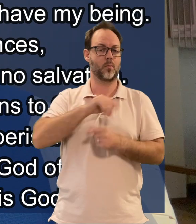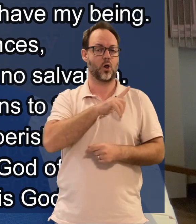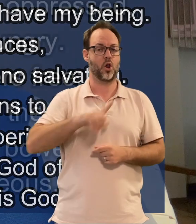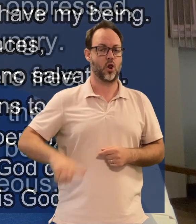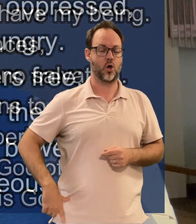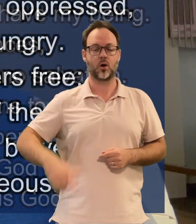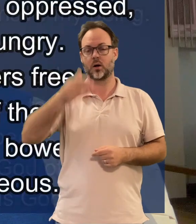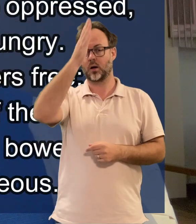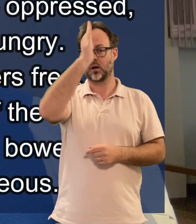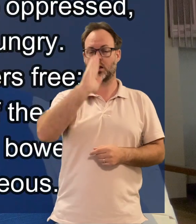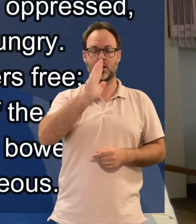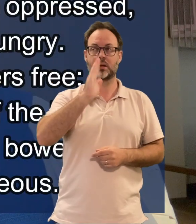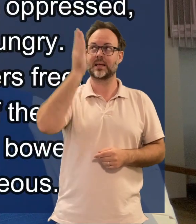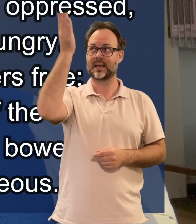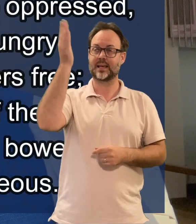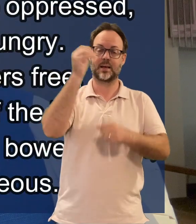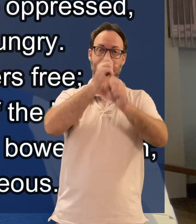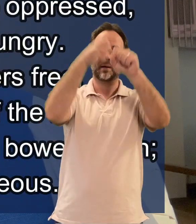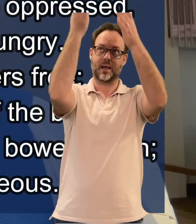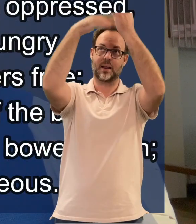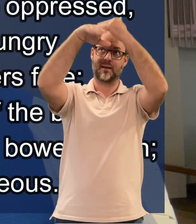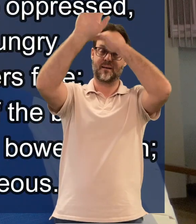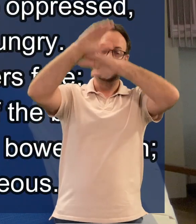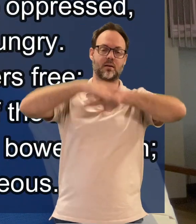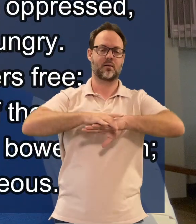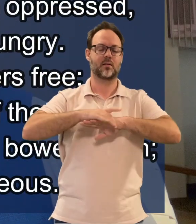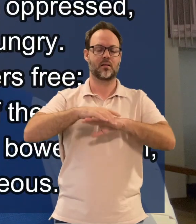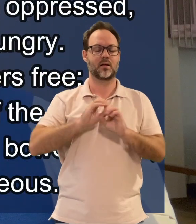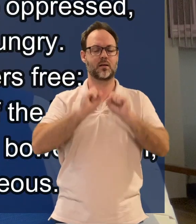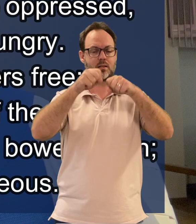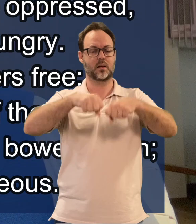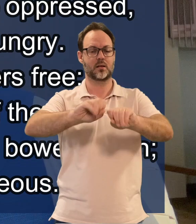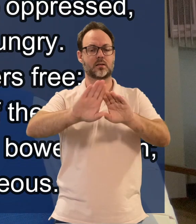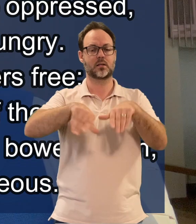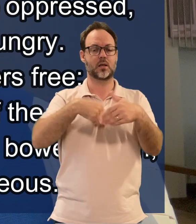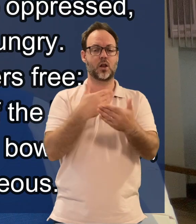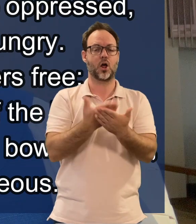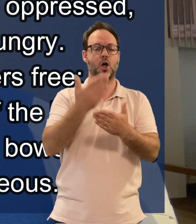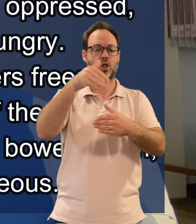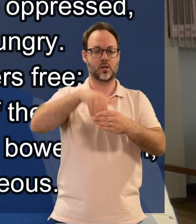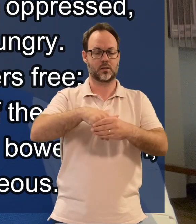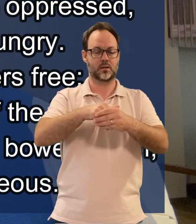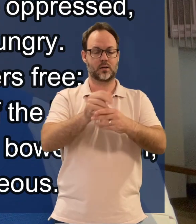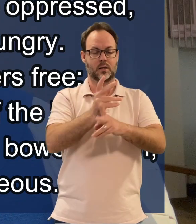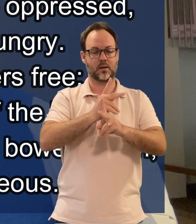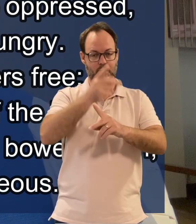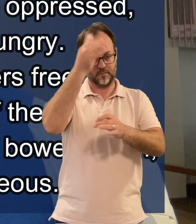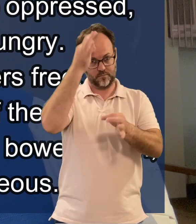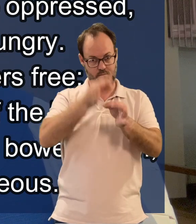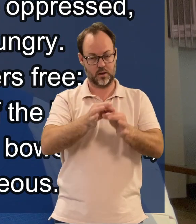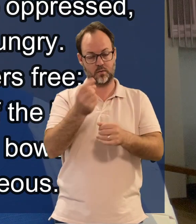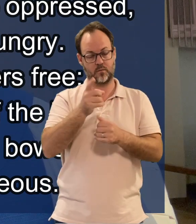his God. The one who made heaven and earth, the sea and all that is in them, who keeps